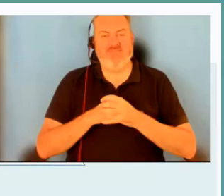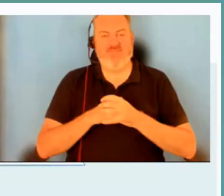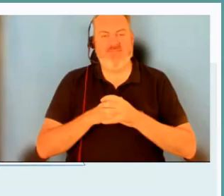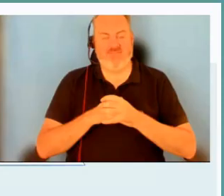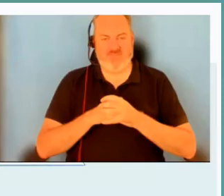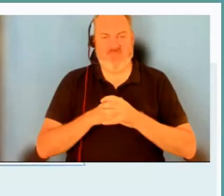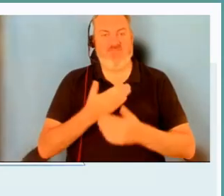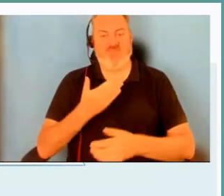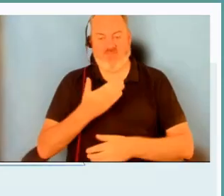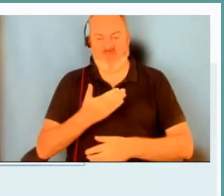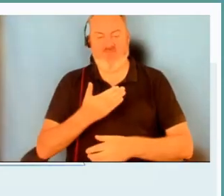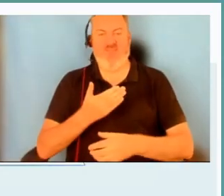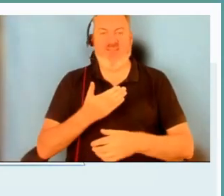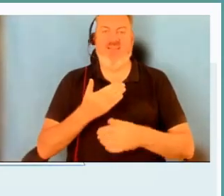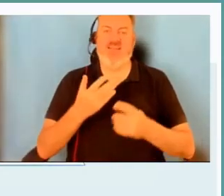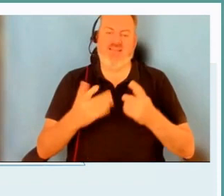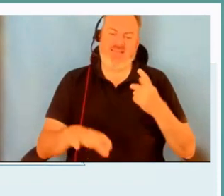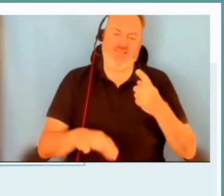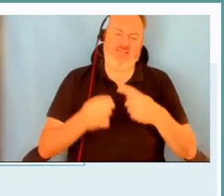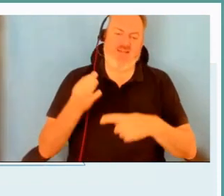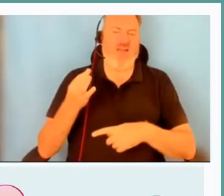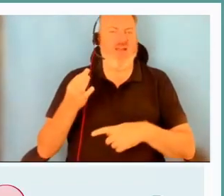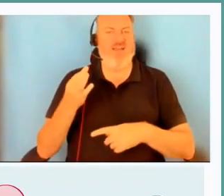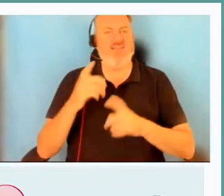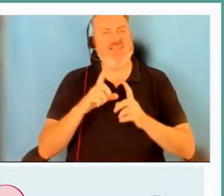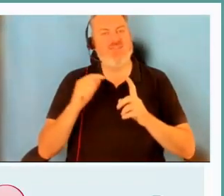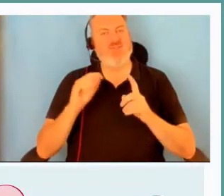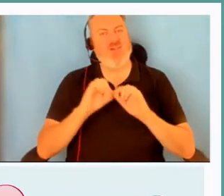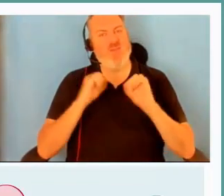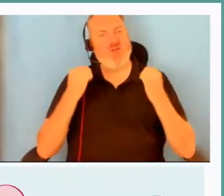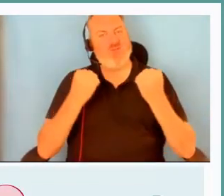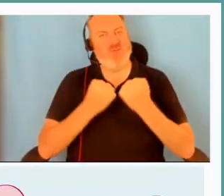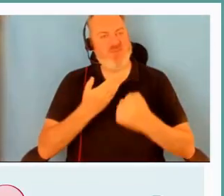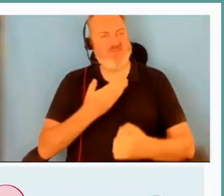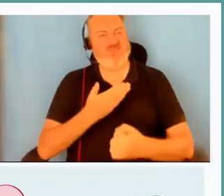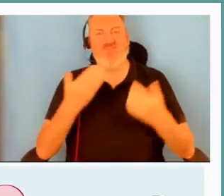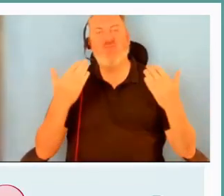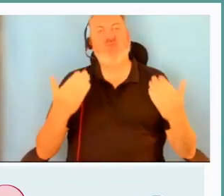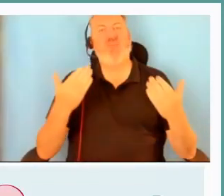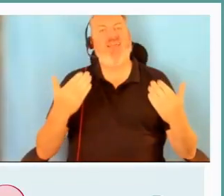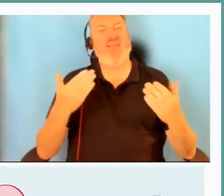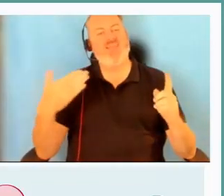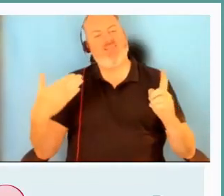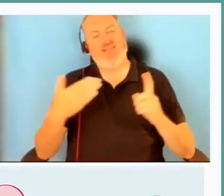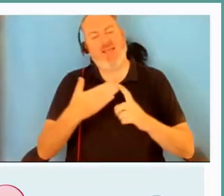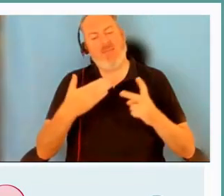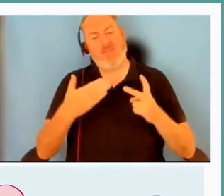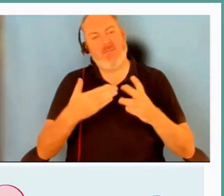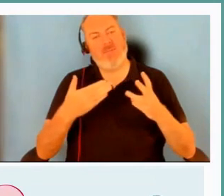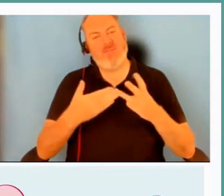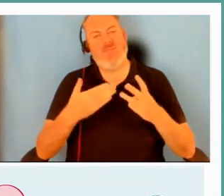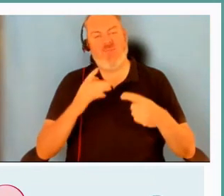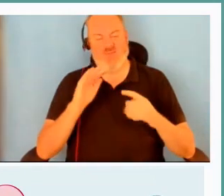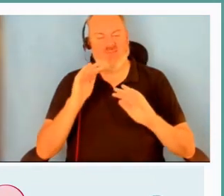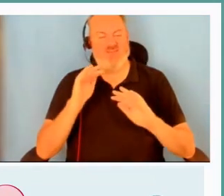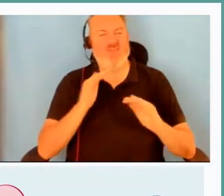So welcome to this Discover Digital workshop. And today what we're going to be doing is we're going to have an